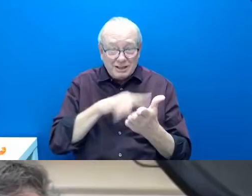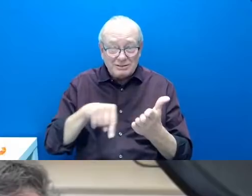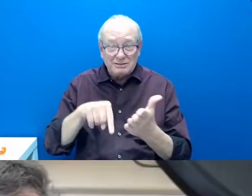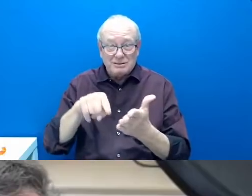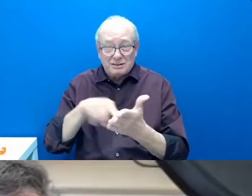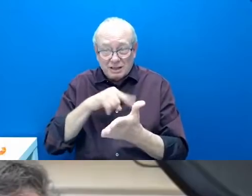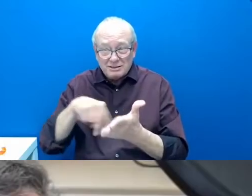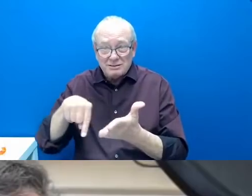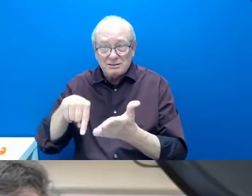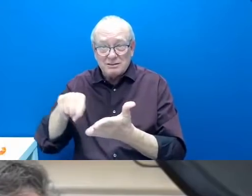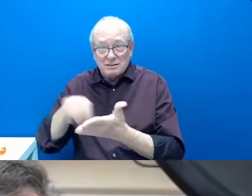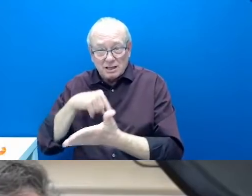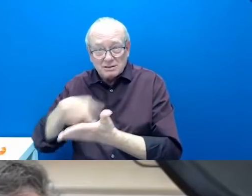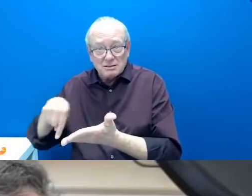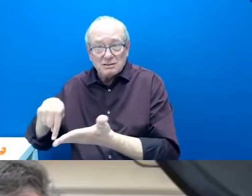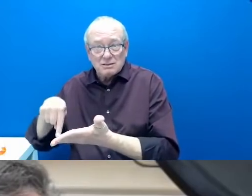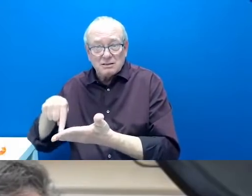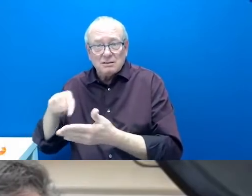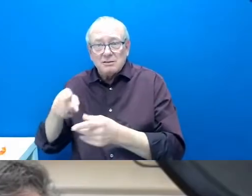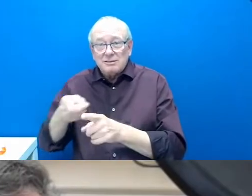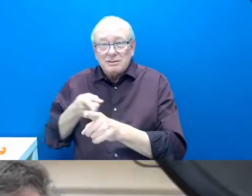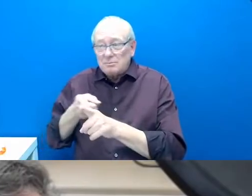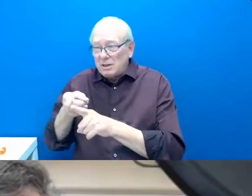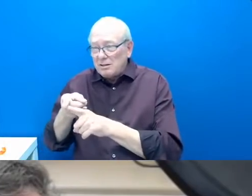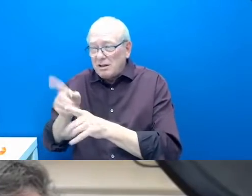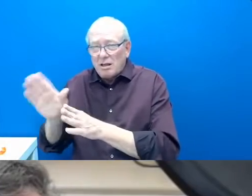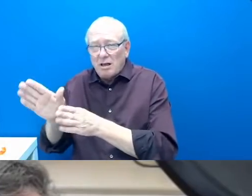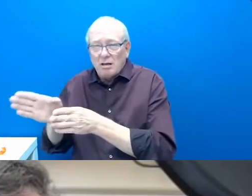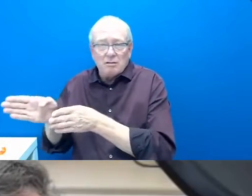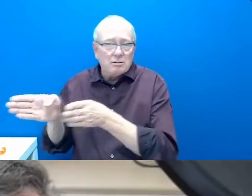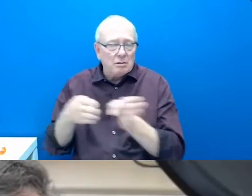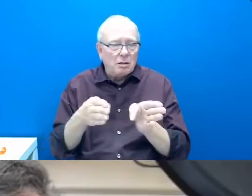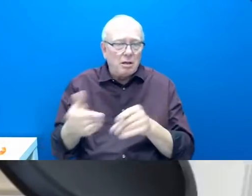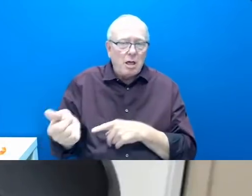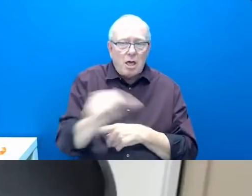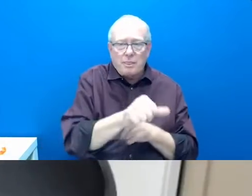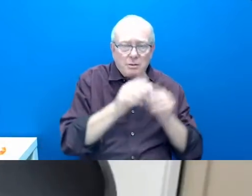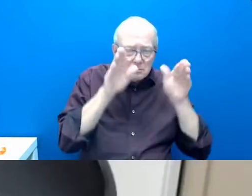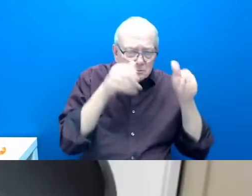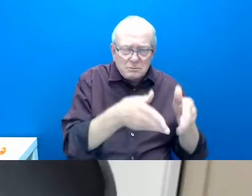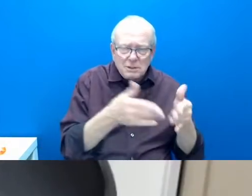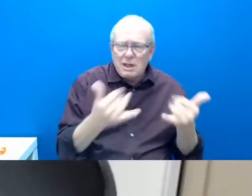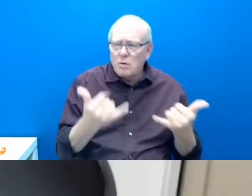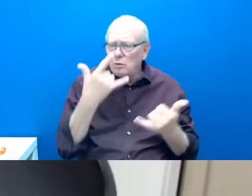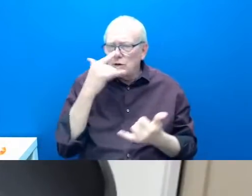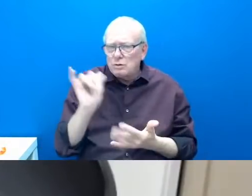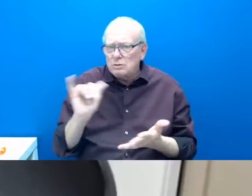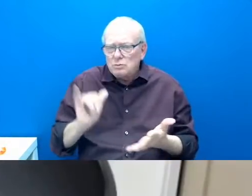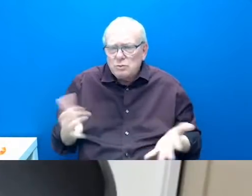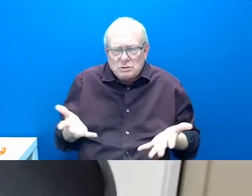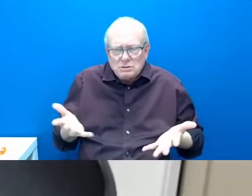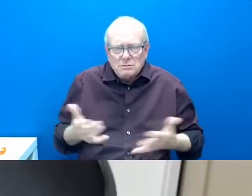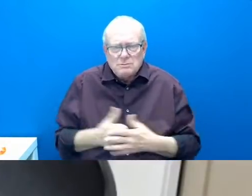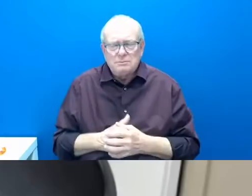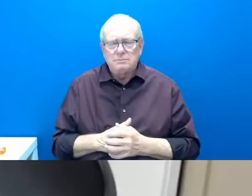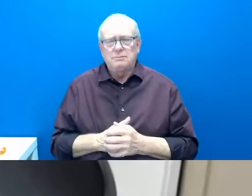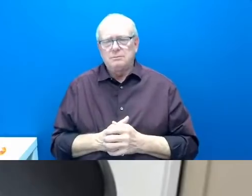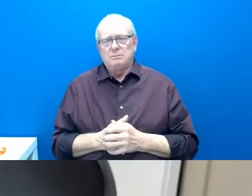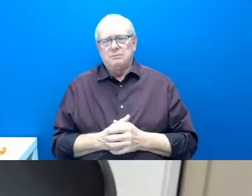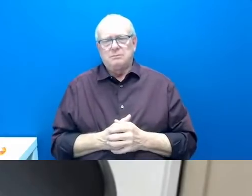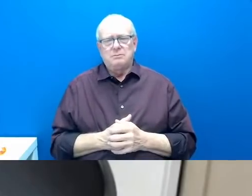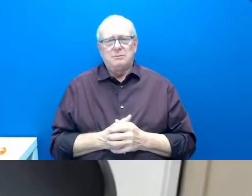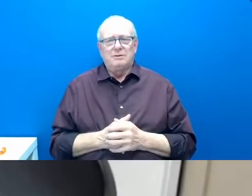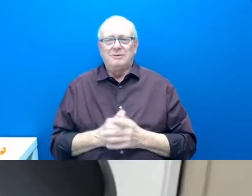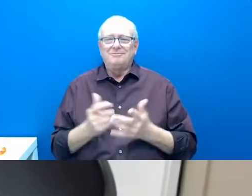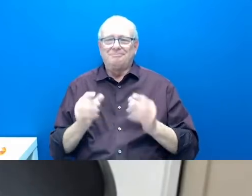canceled and you've had to shift, I suspect, some of your work? Yeah, so obviously this has been